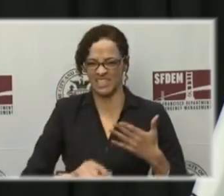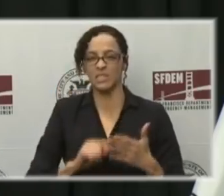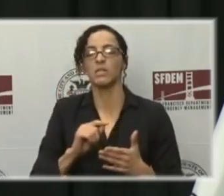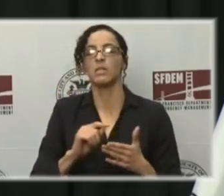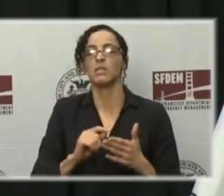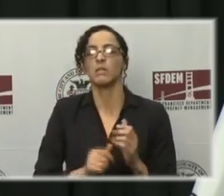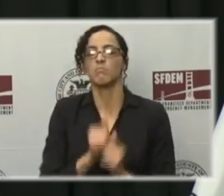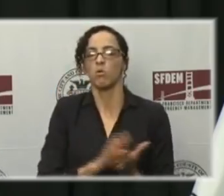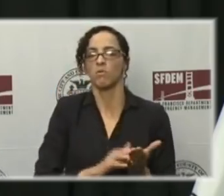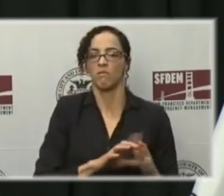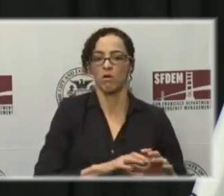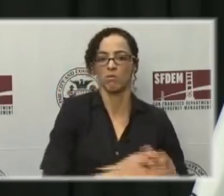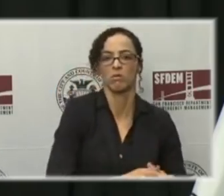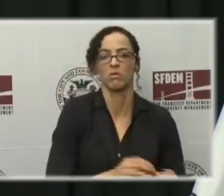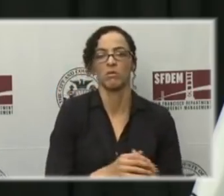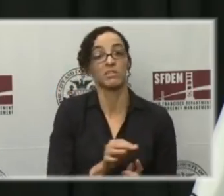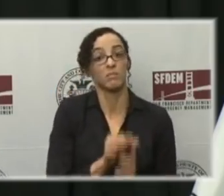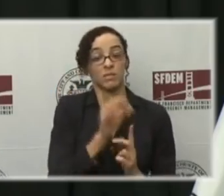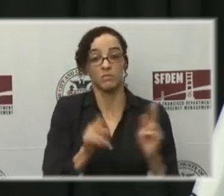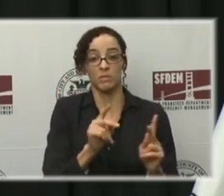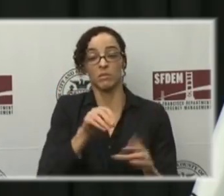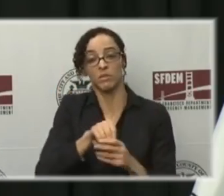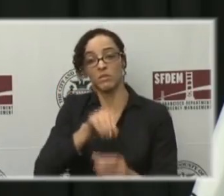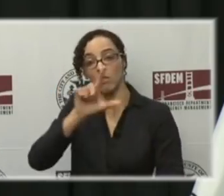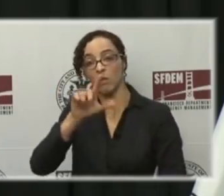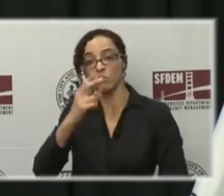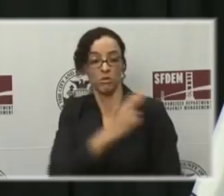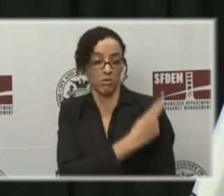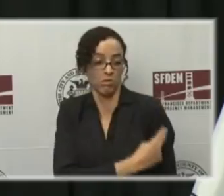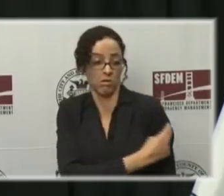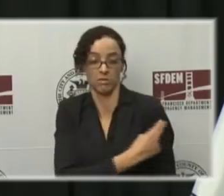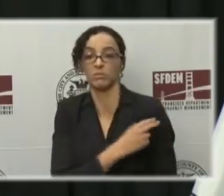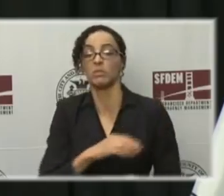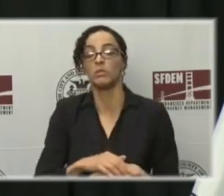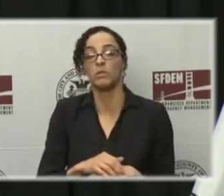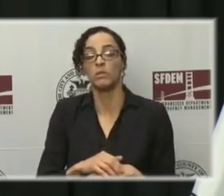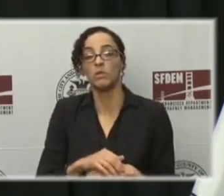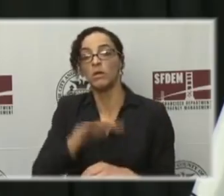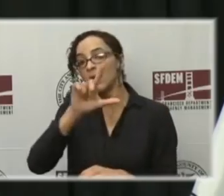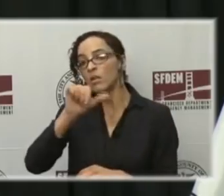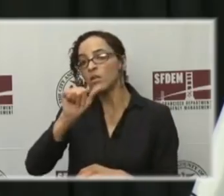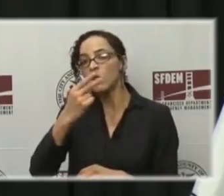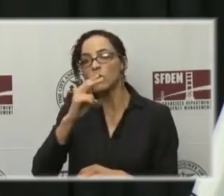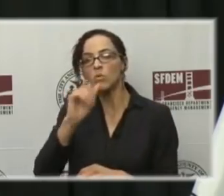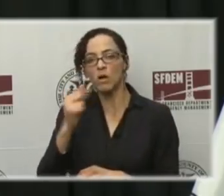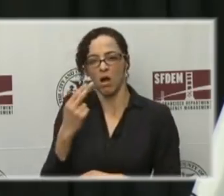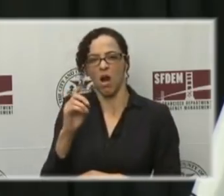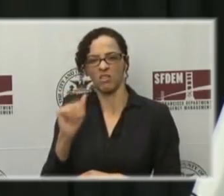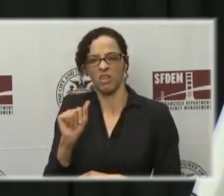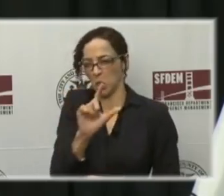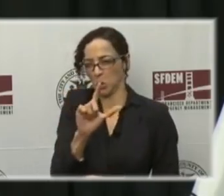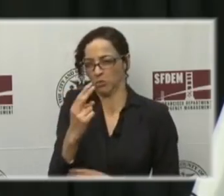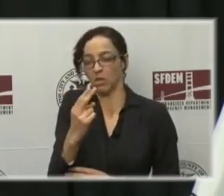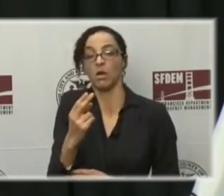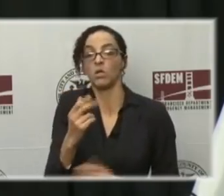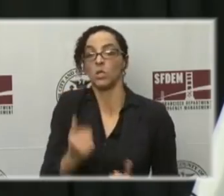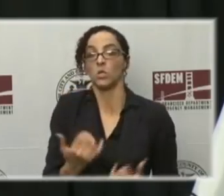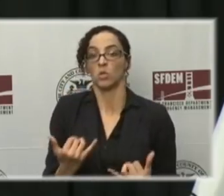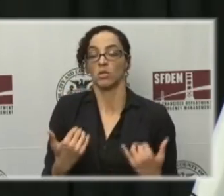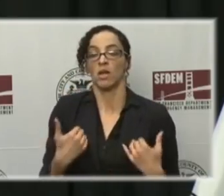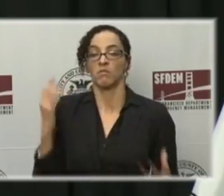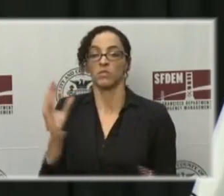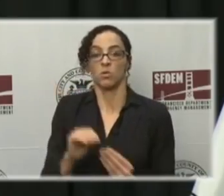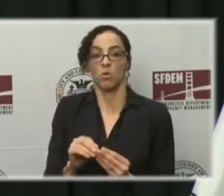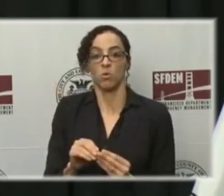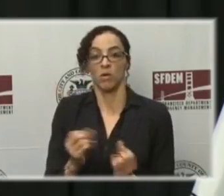most vulnerable of these groups. Laguna Honda currently has a total of 11